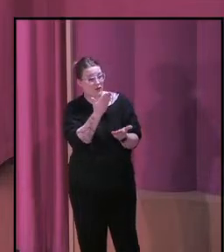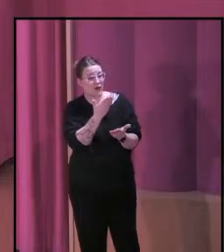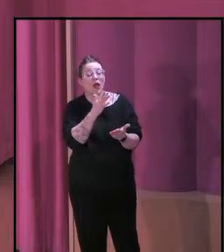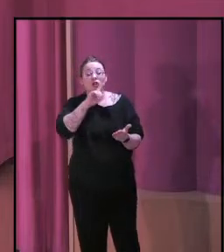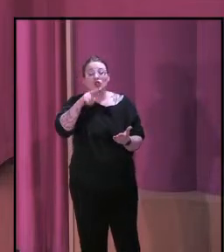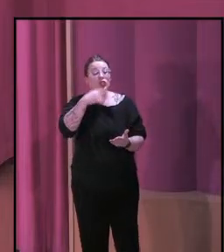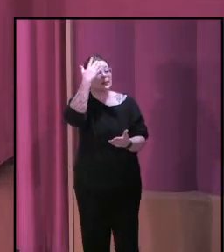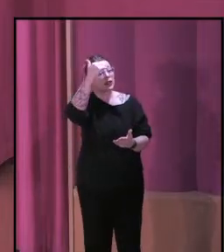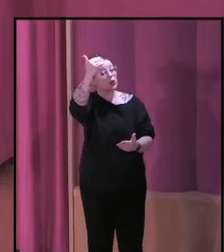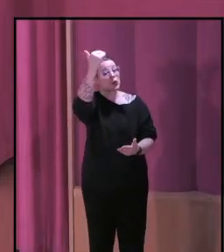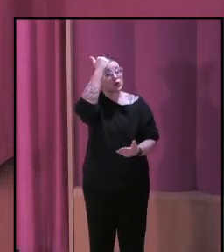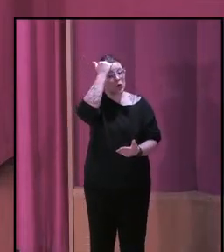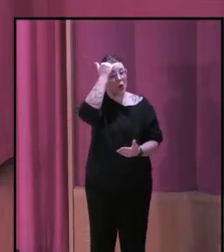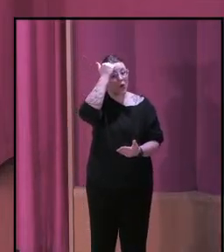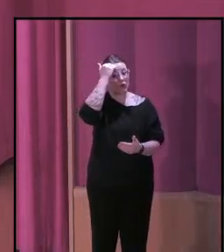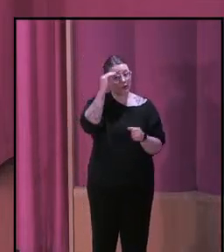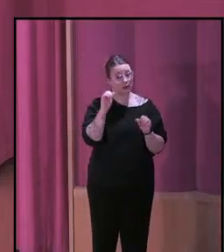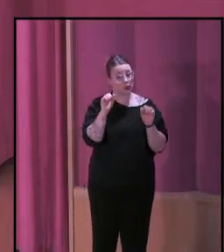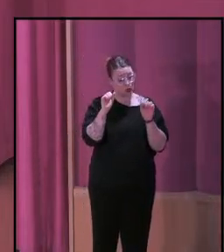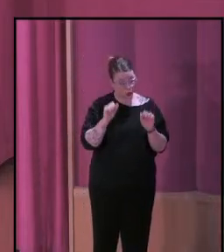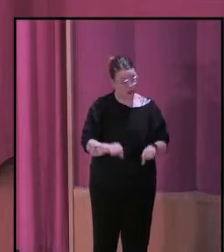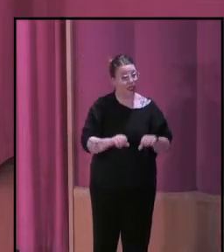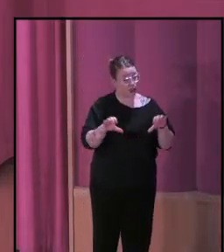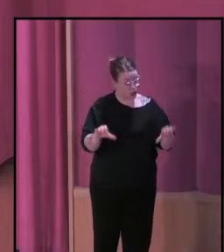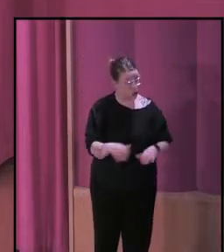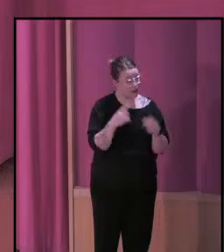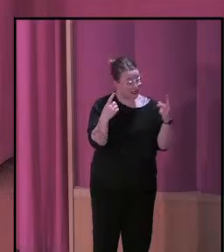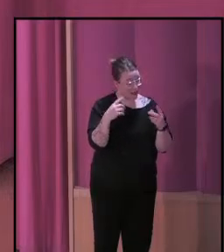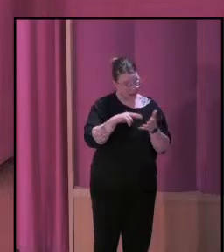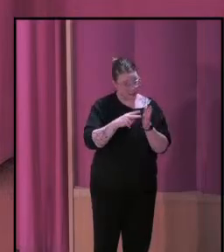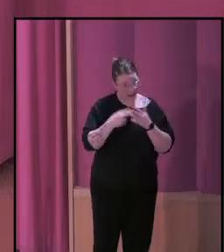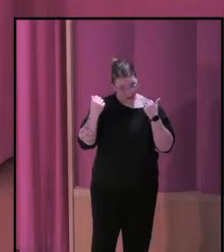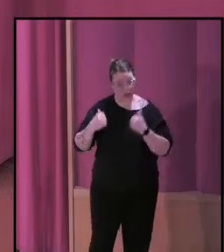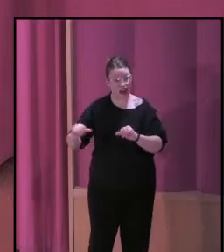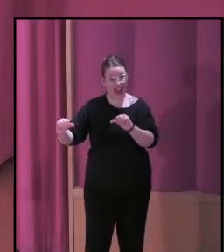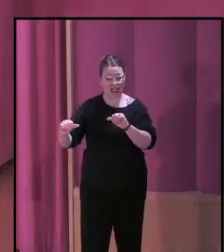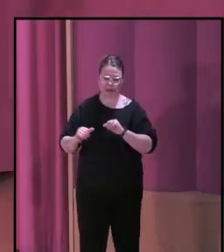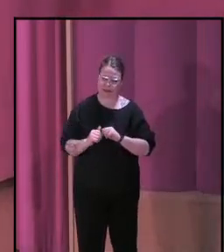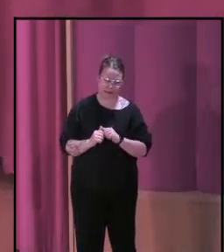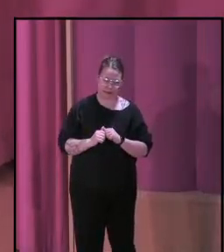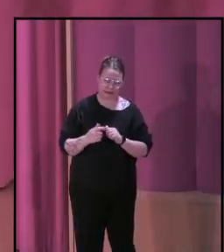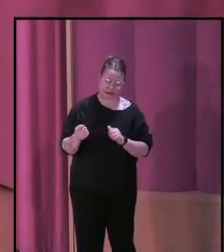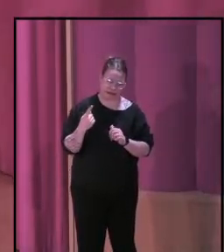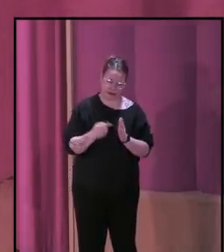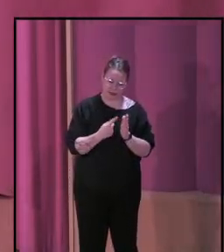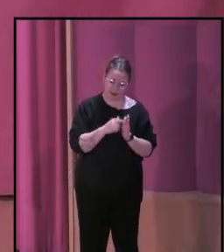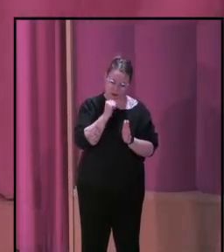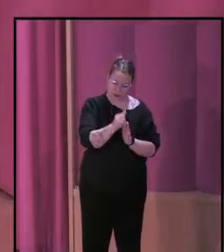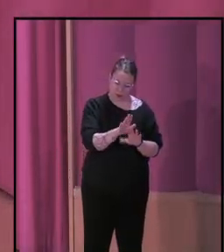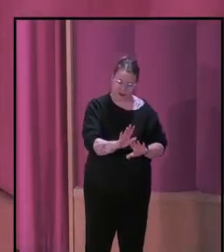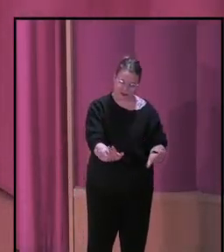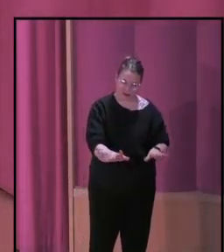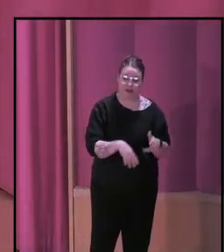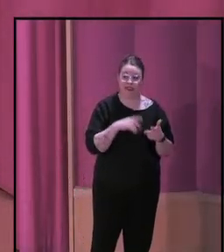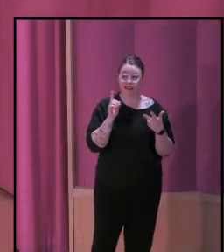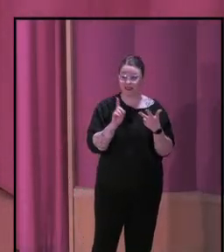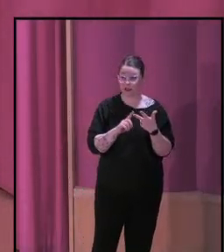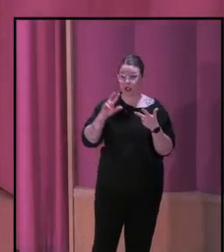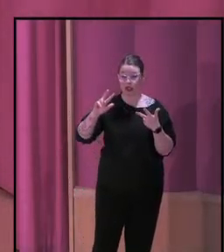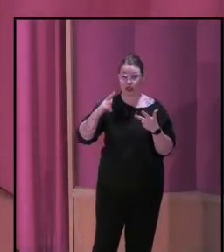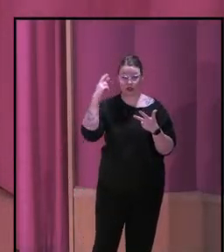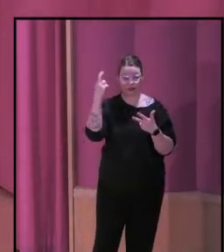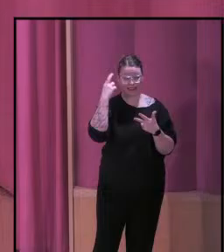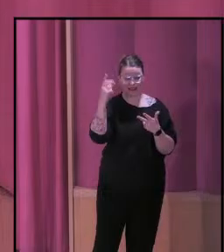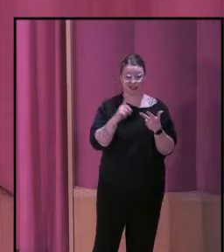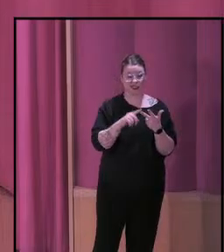know you can't do something doesn't mean you shouldn't try it anyway. Sometimes it's pretty great. And 3, because the rat